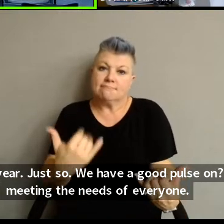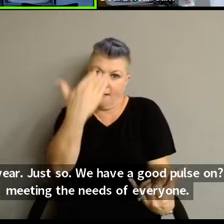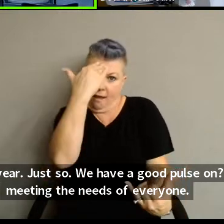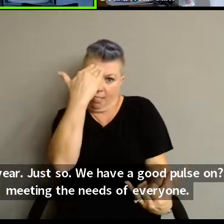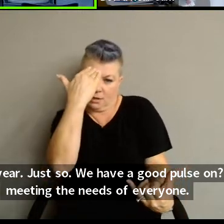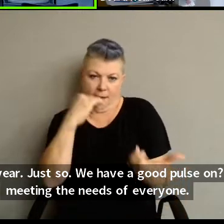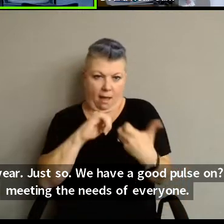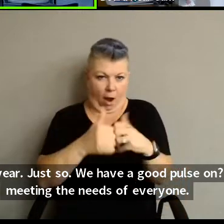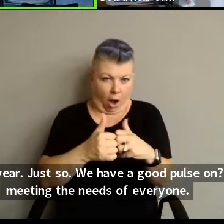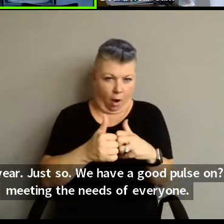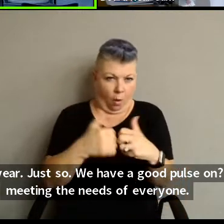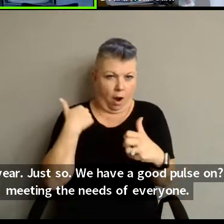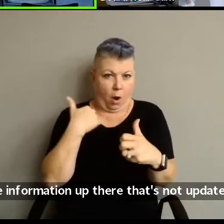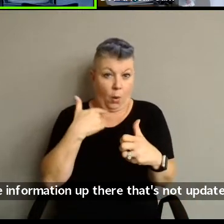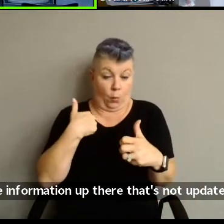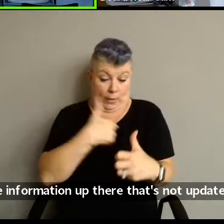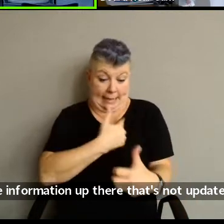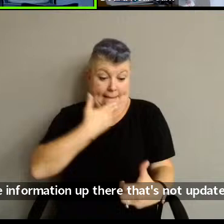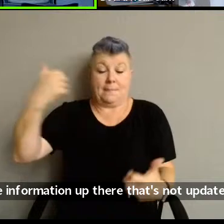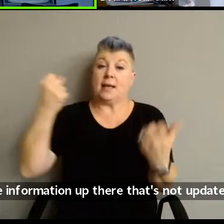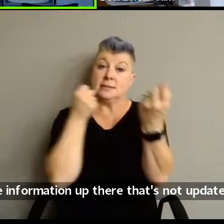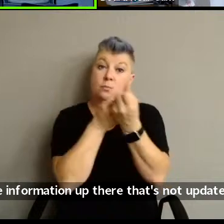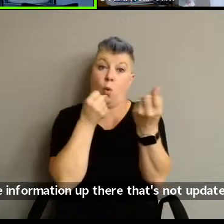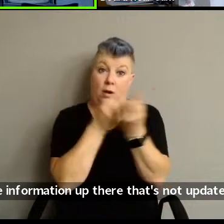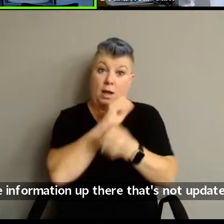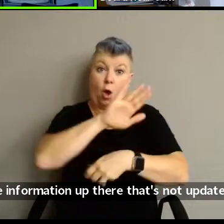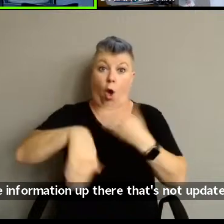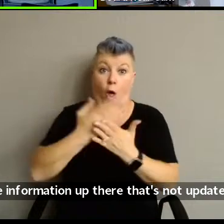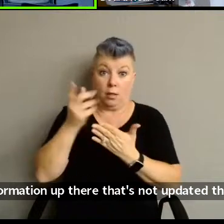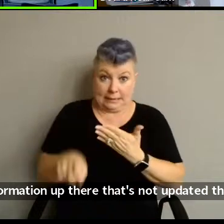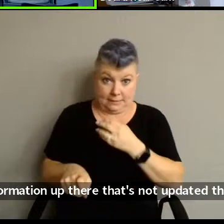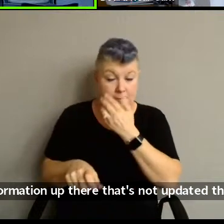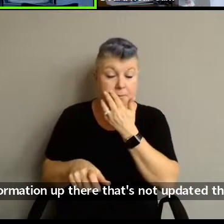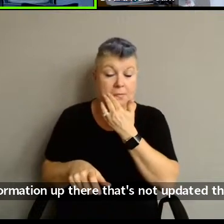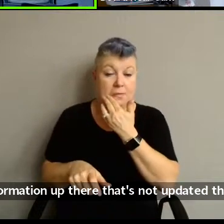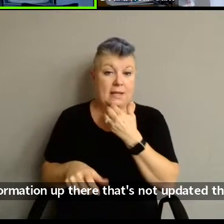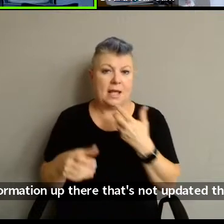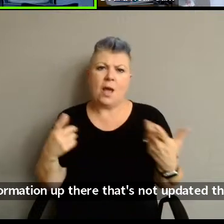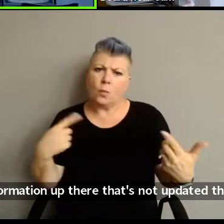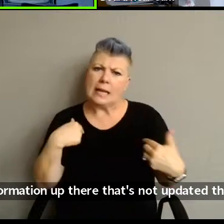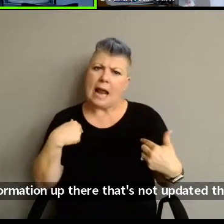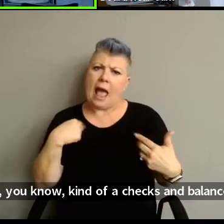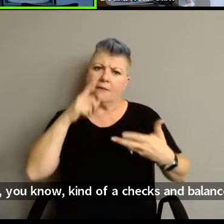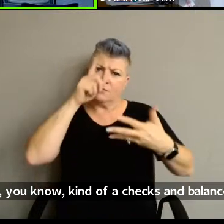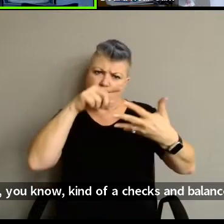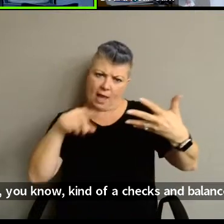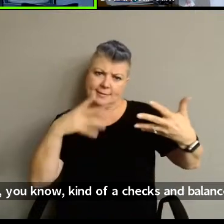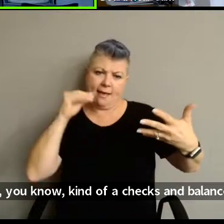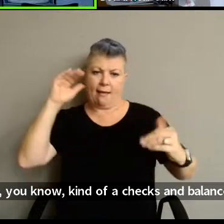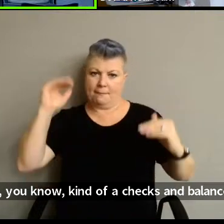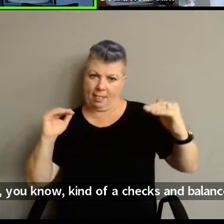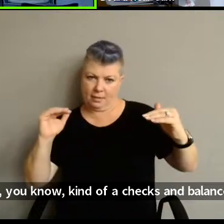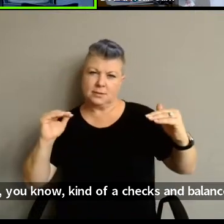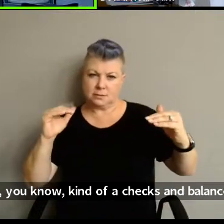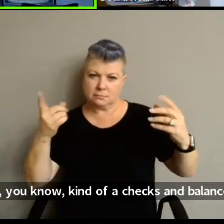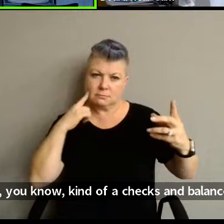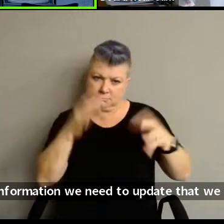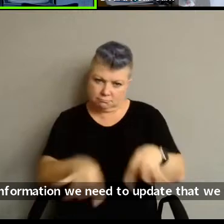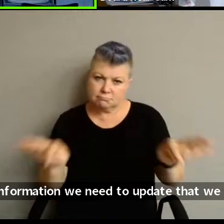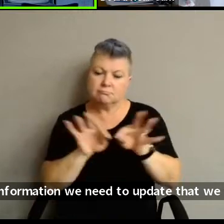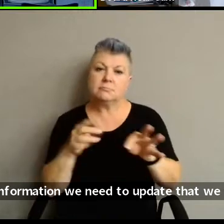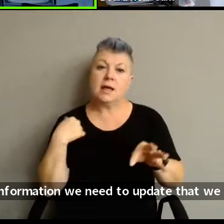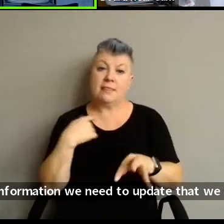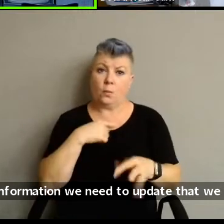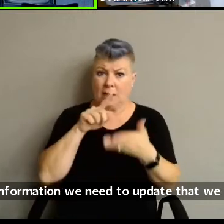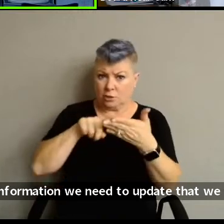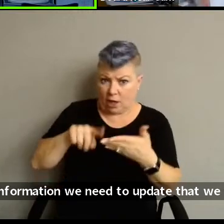that's not updated that we need to, kind of a checks and balances? Is there information we need to update that we will then follow up with